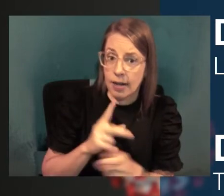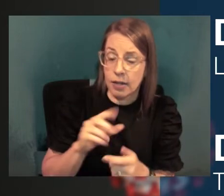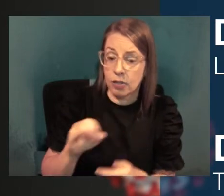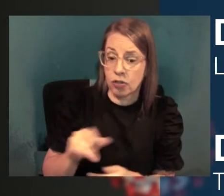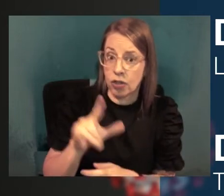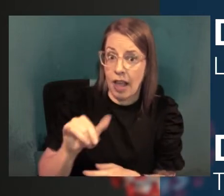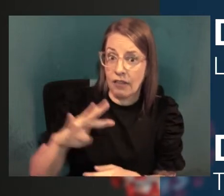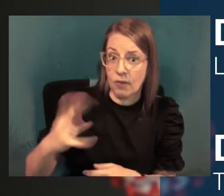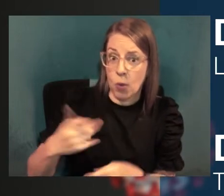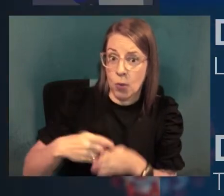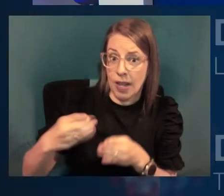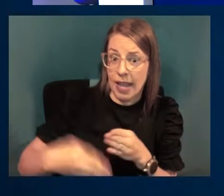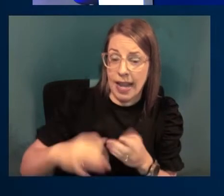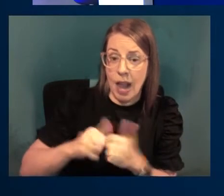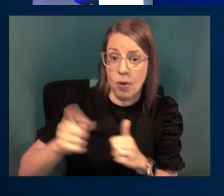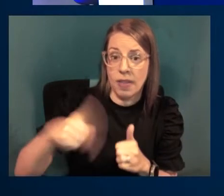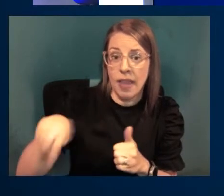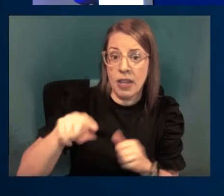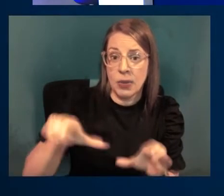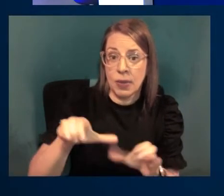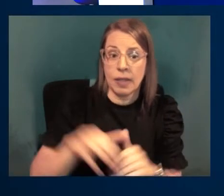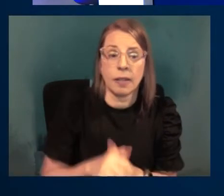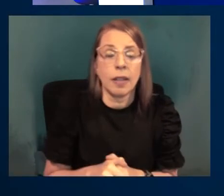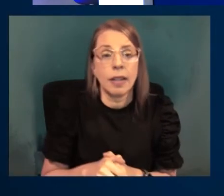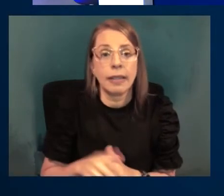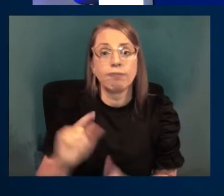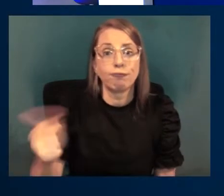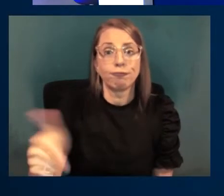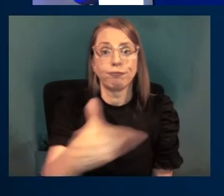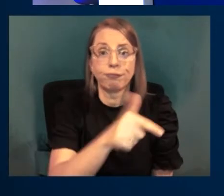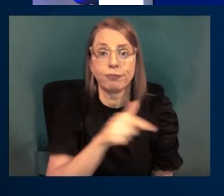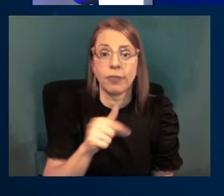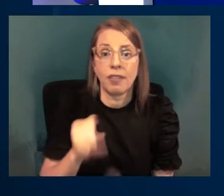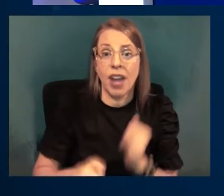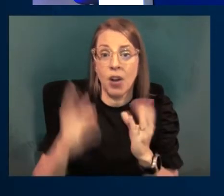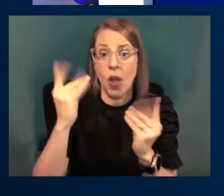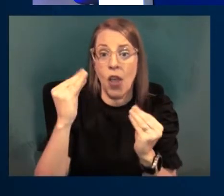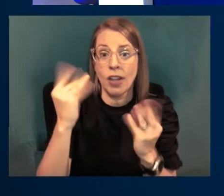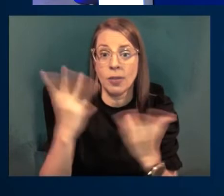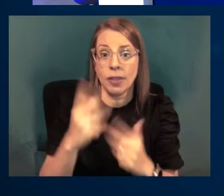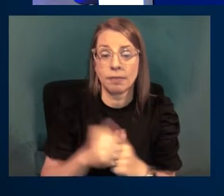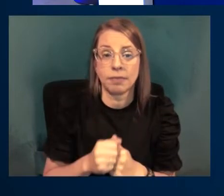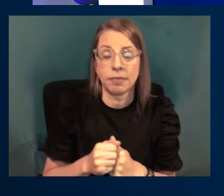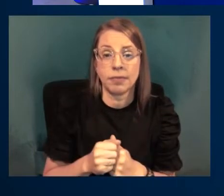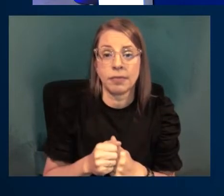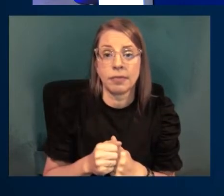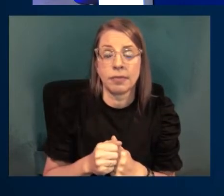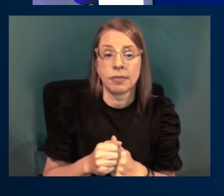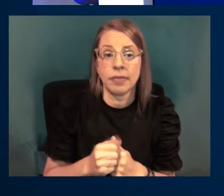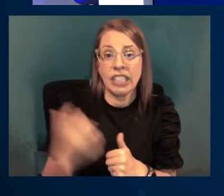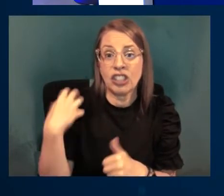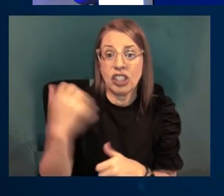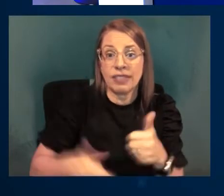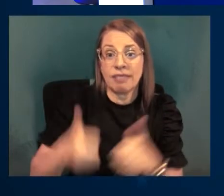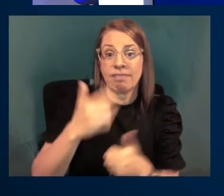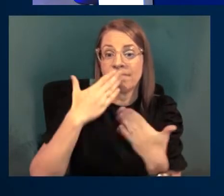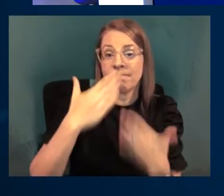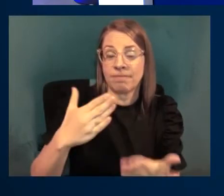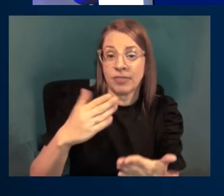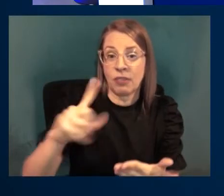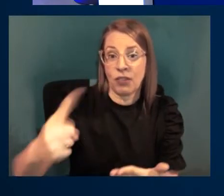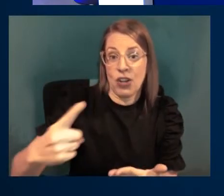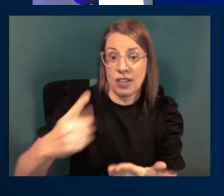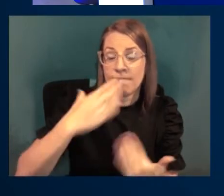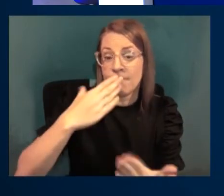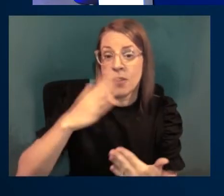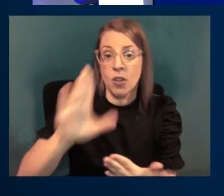Let's go around the horn today with final thoughts. Chief, I'm going to turn to you first. Thanks again for being on the program. Thanks to you and your team for all the great work